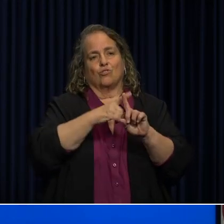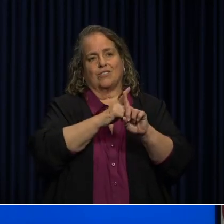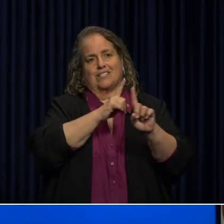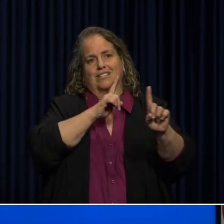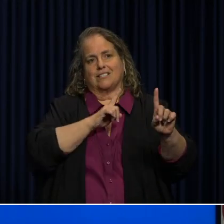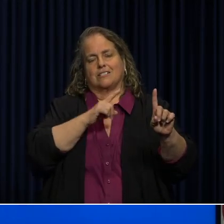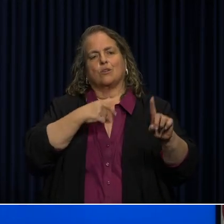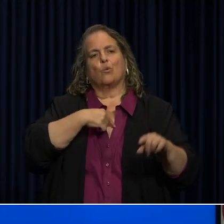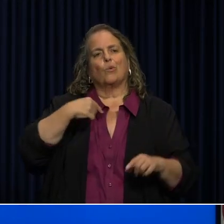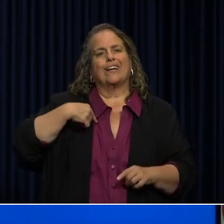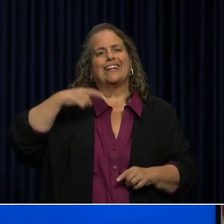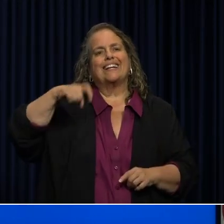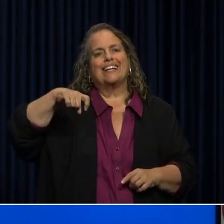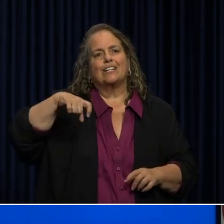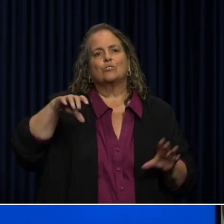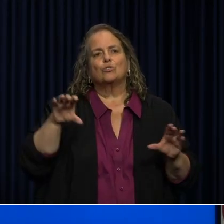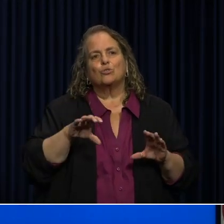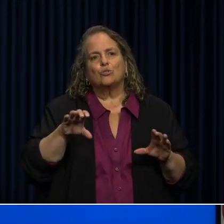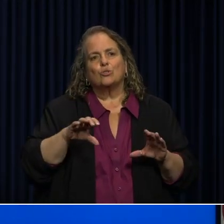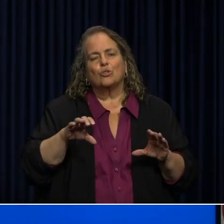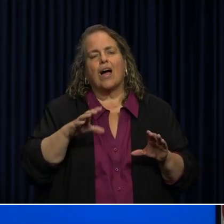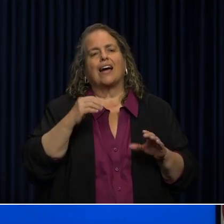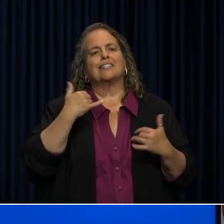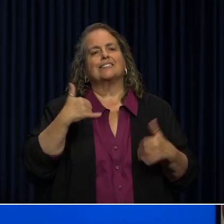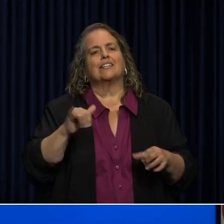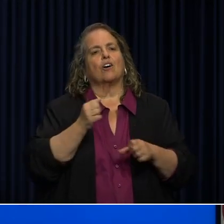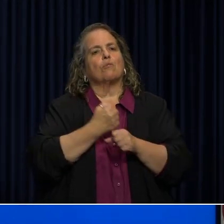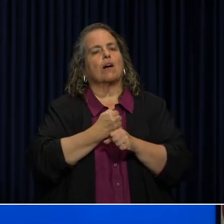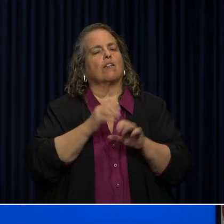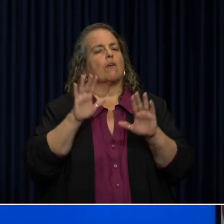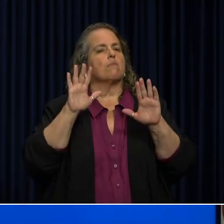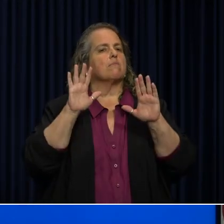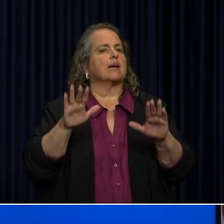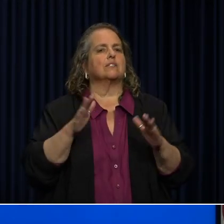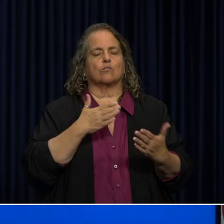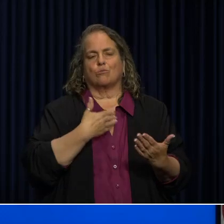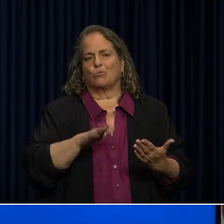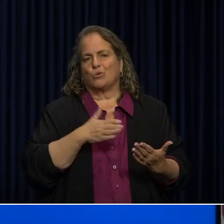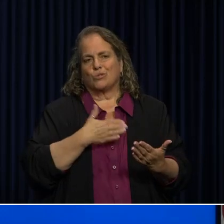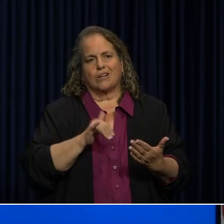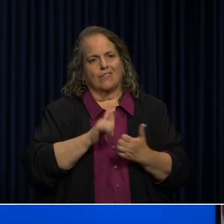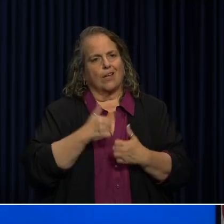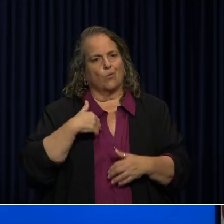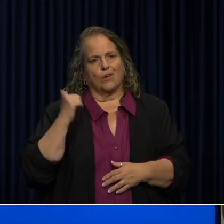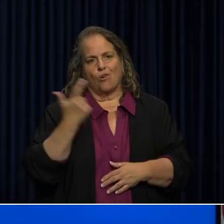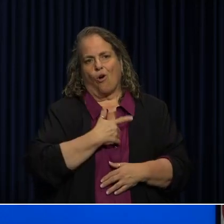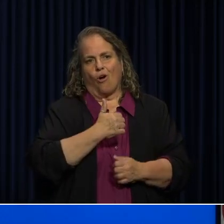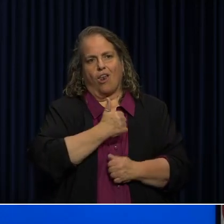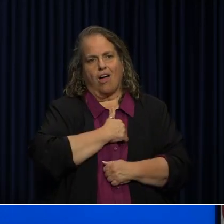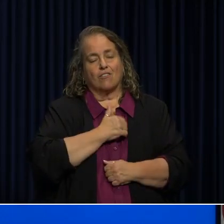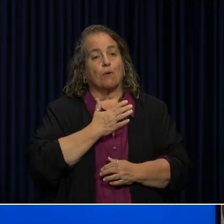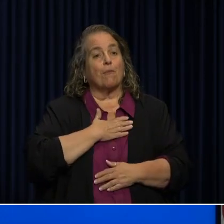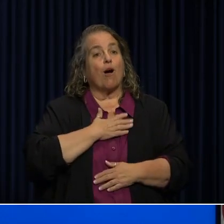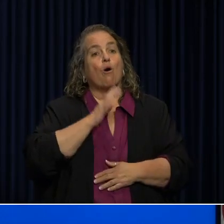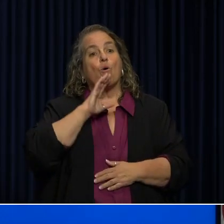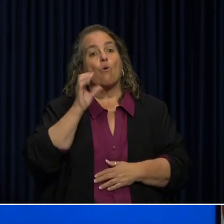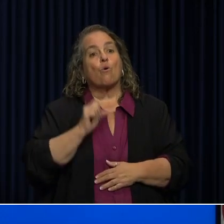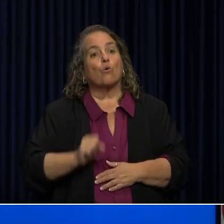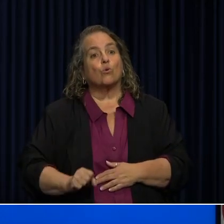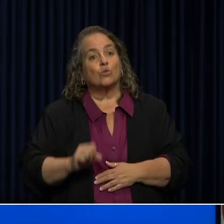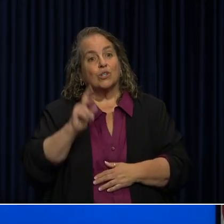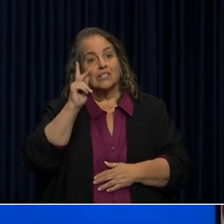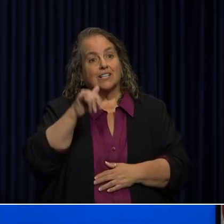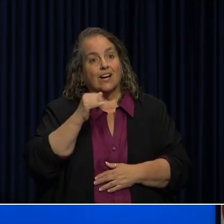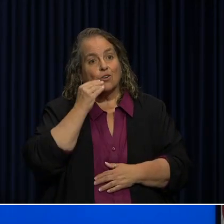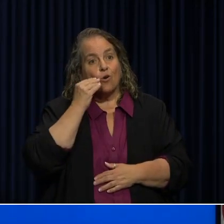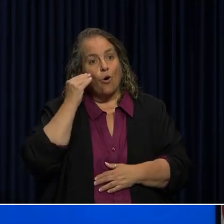that we need to, but still producing that amazing music that we all love. This is My Old Kentucky Home